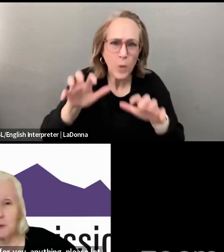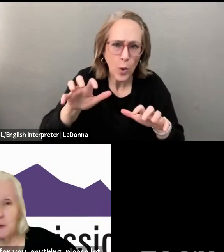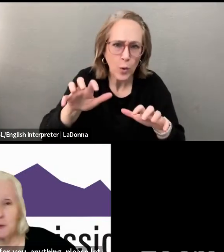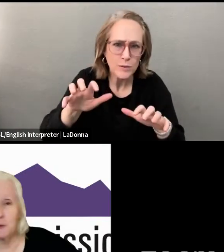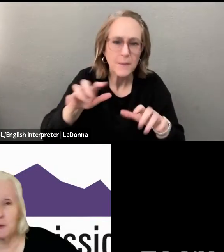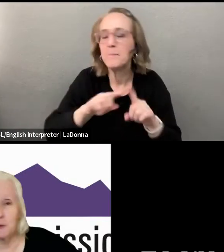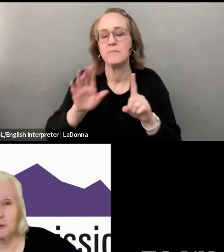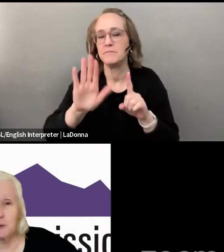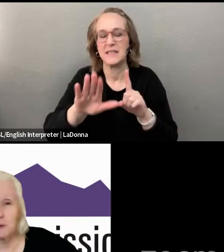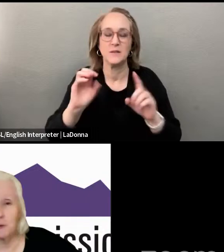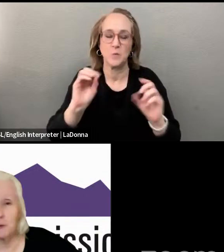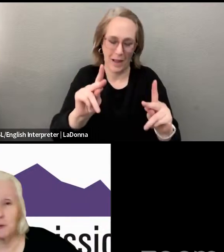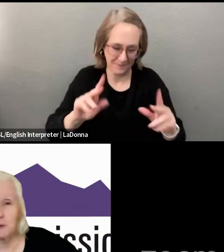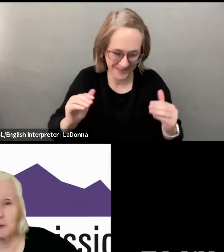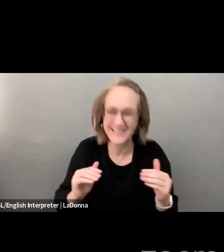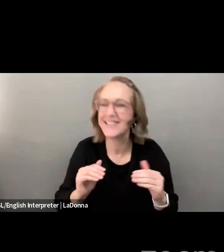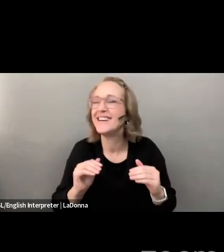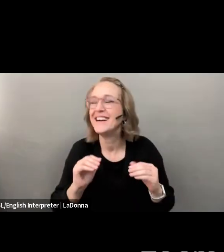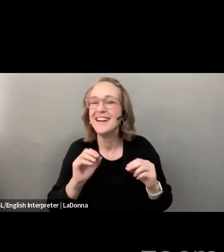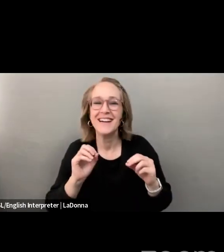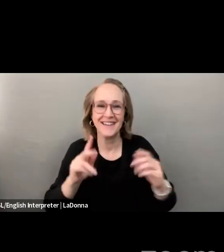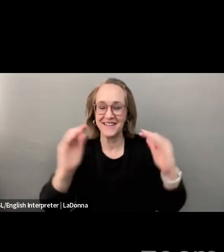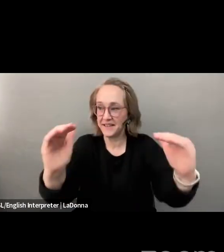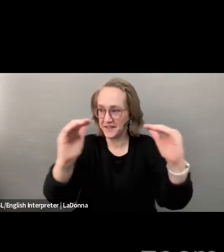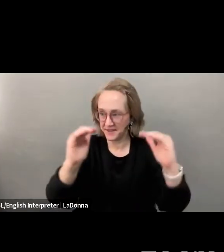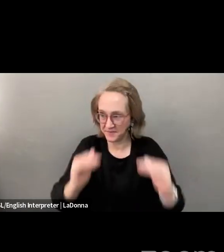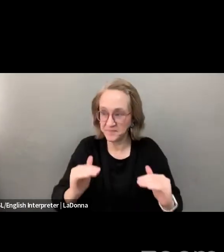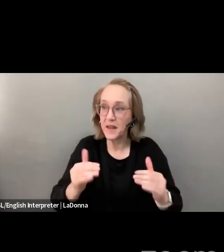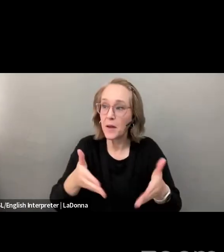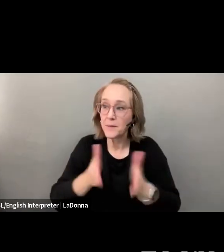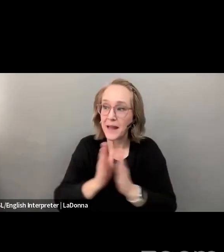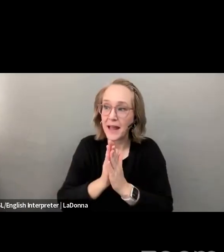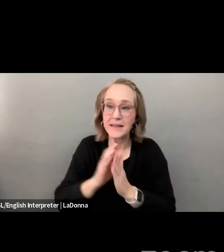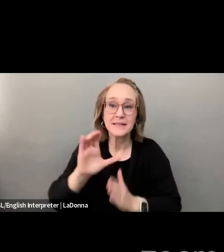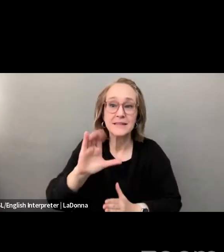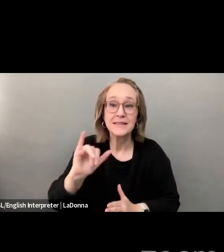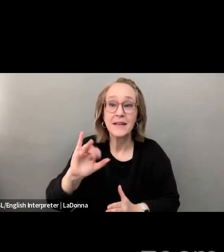going to, next on our agenda is Cynthia, and